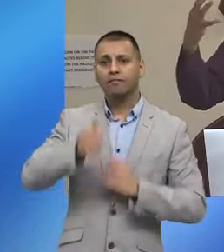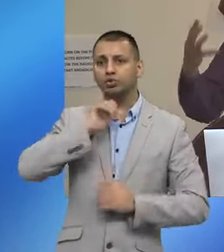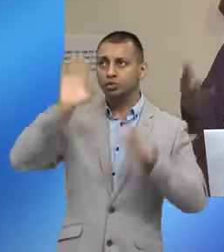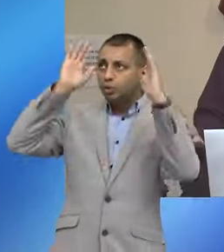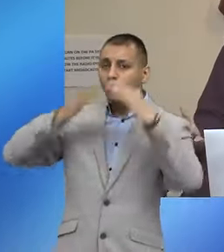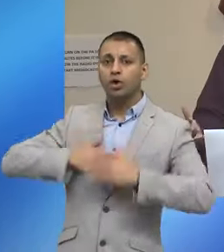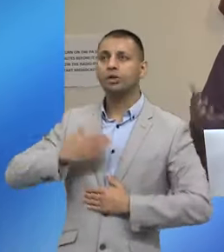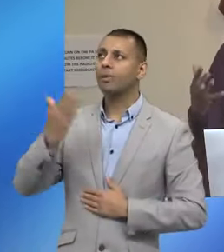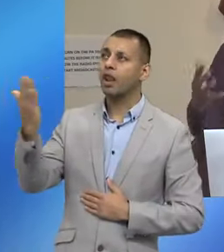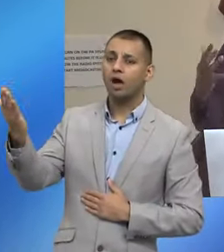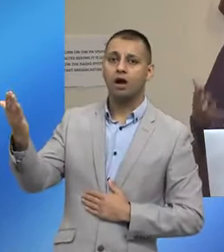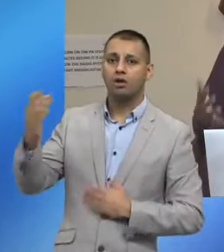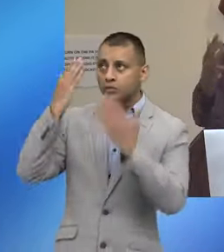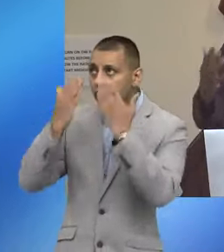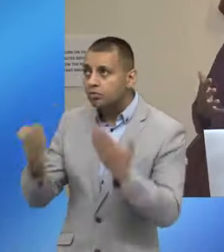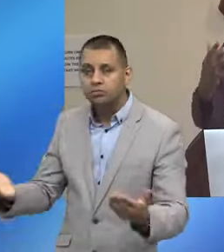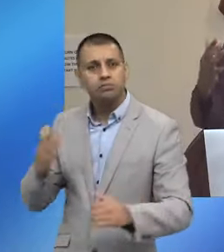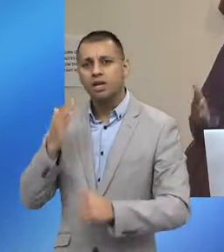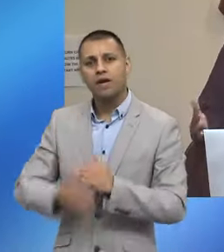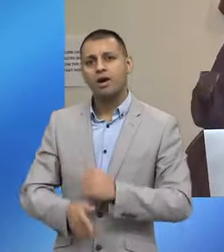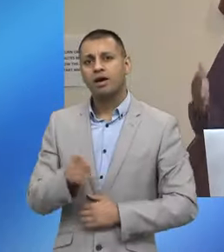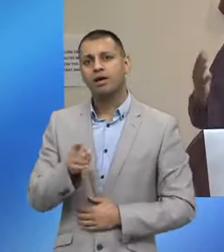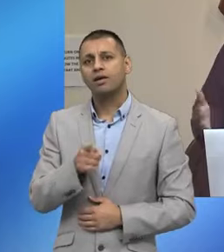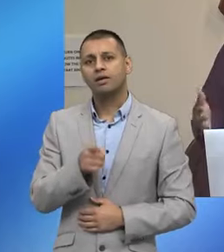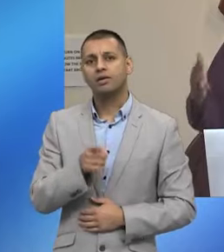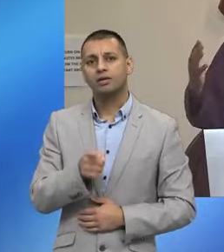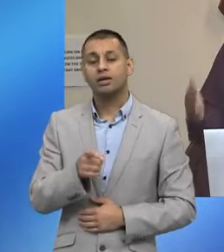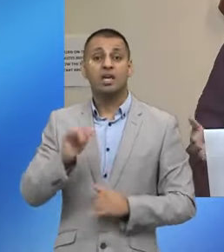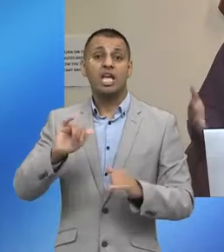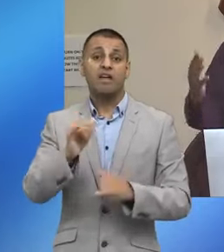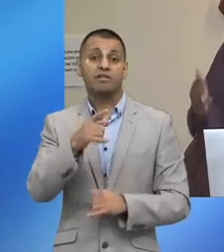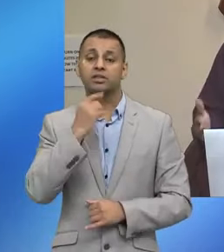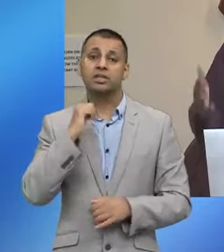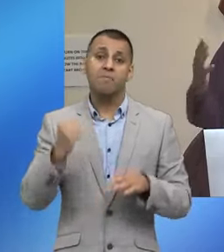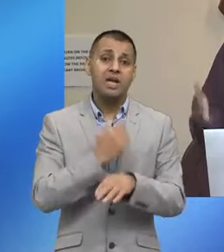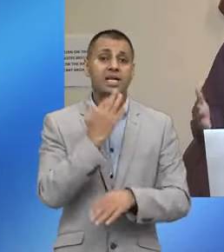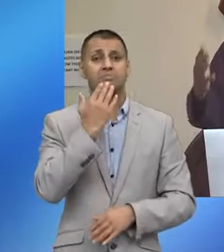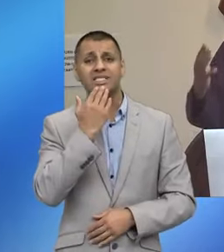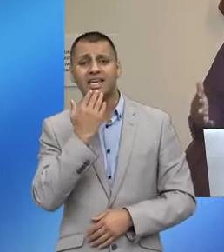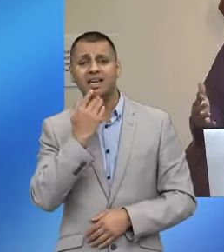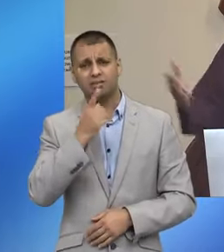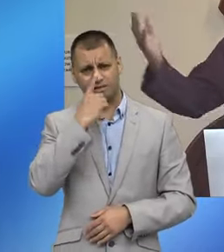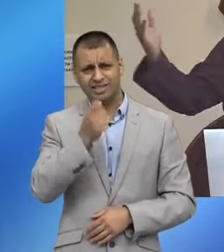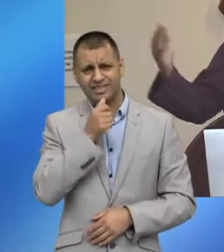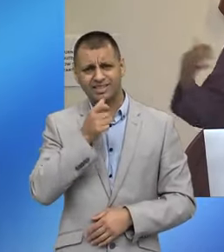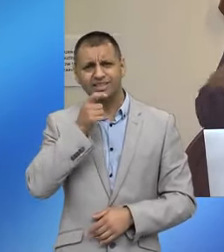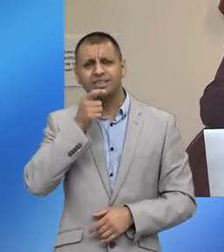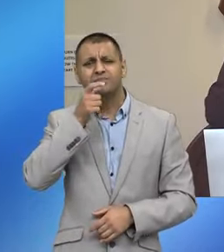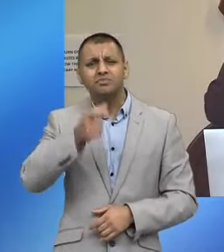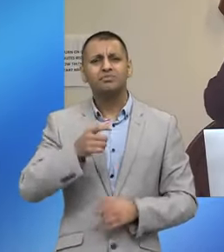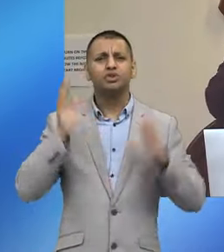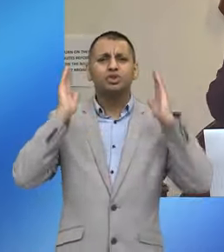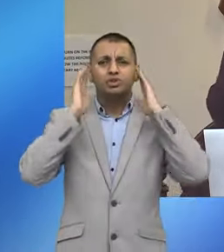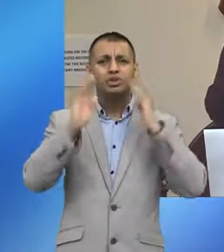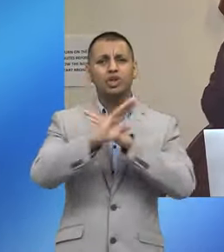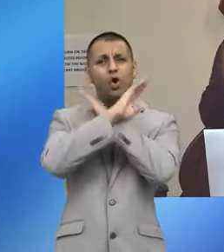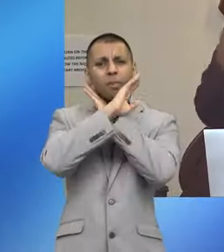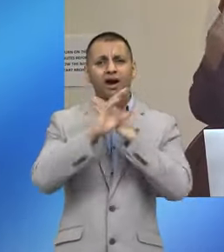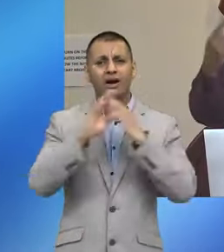those limbs to worship Allah and to obey Allah. And even if he makes a mistake or she makes a mistake, they make tawbah. They use